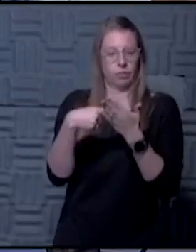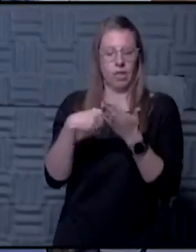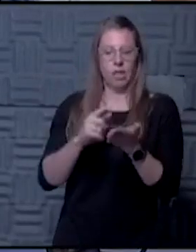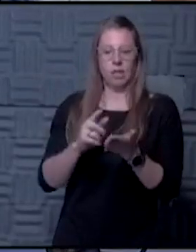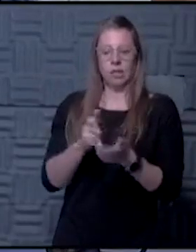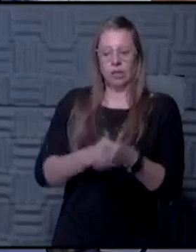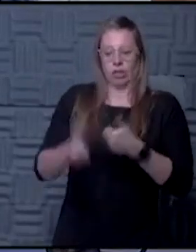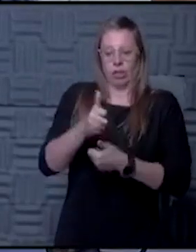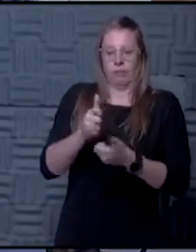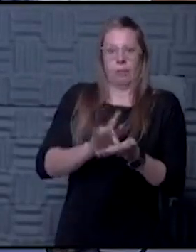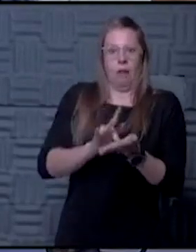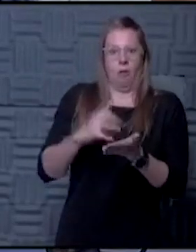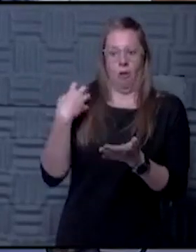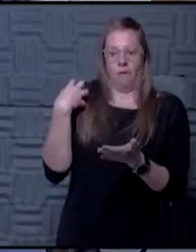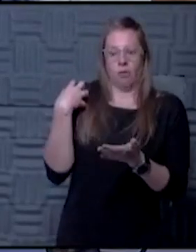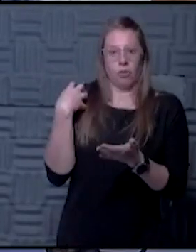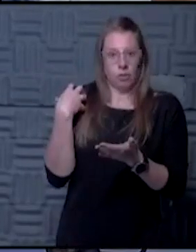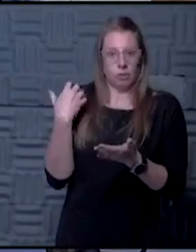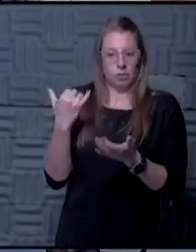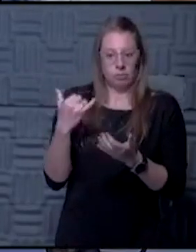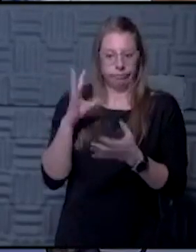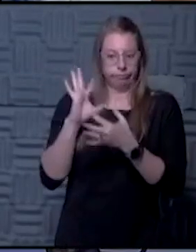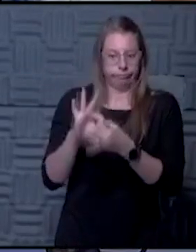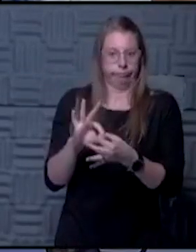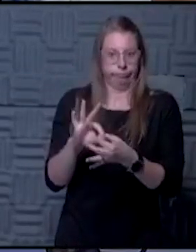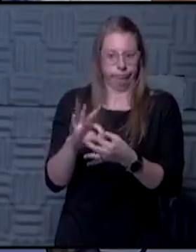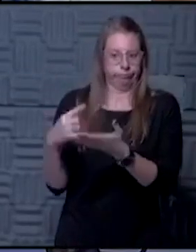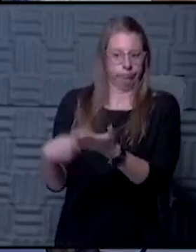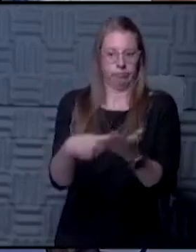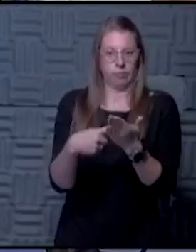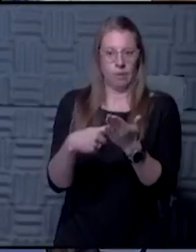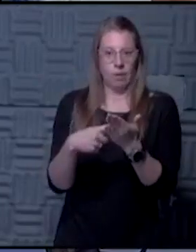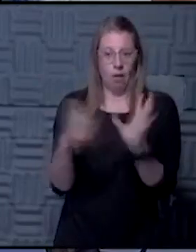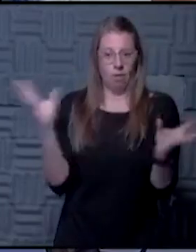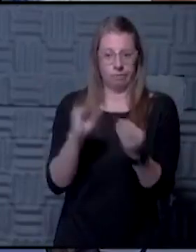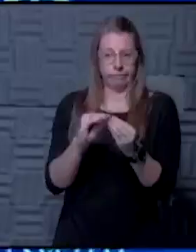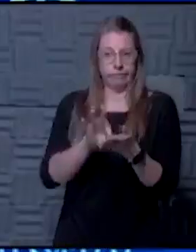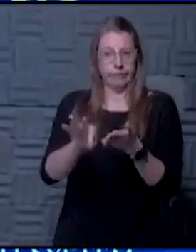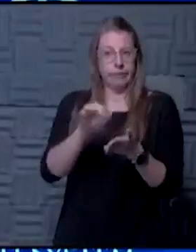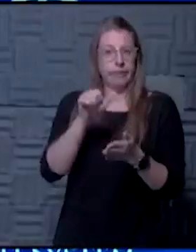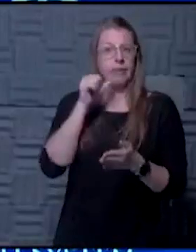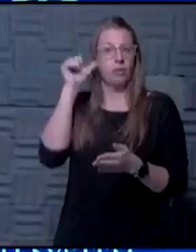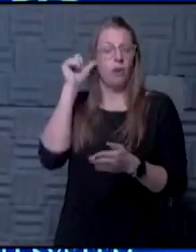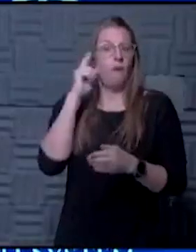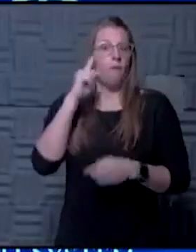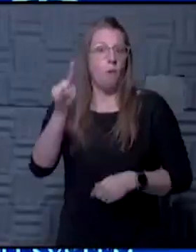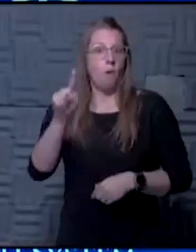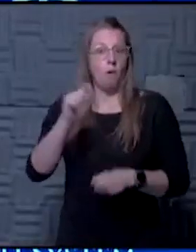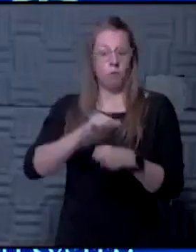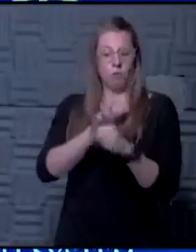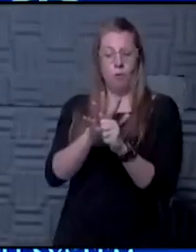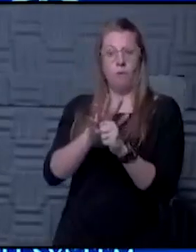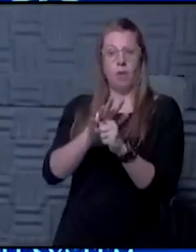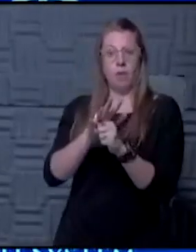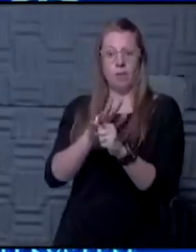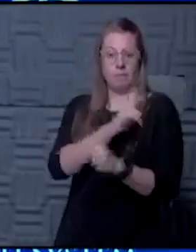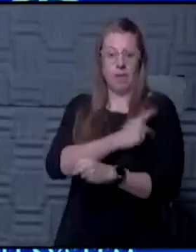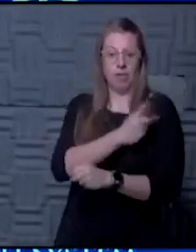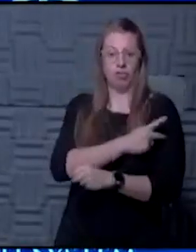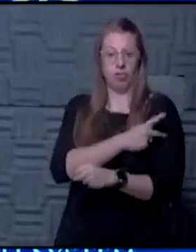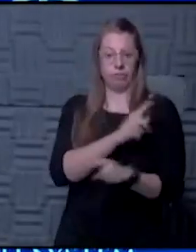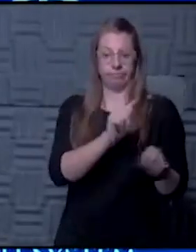on really every call with us. And so we know that the total count yesterday for COVID patients in